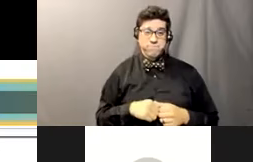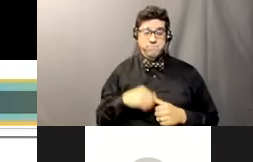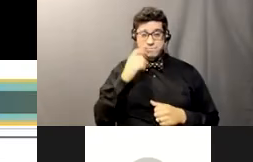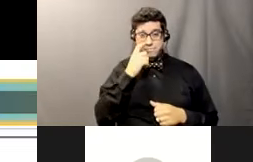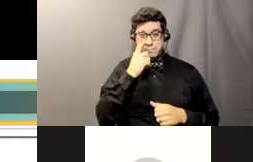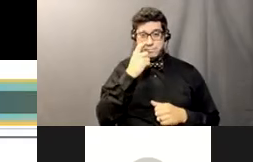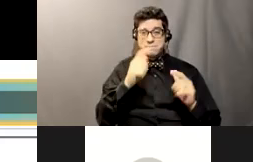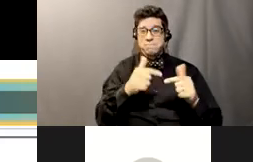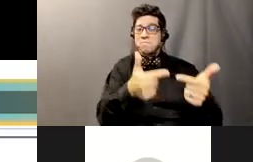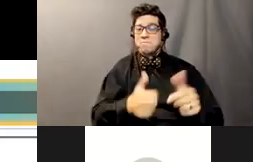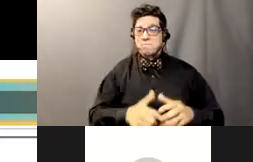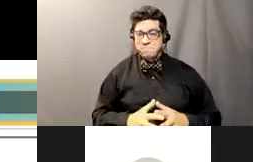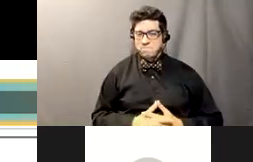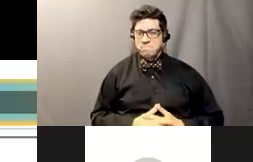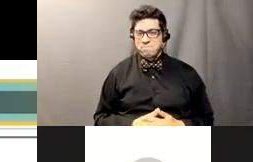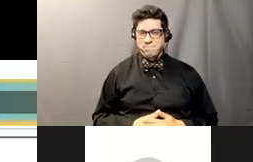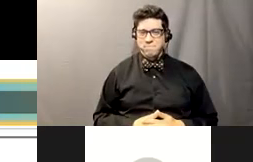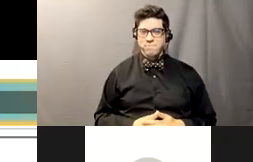we'll now hear from them.